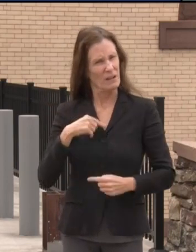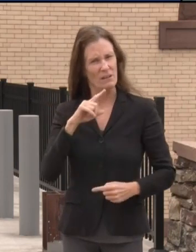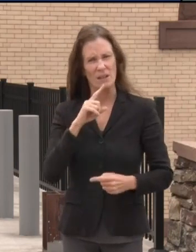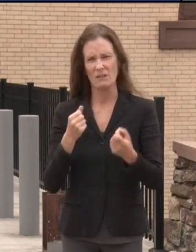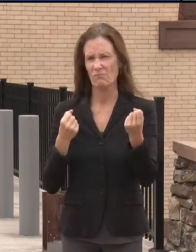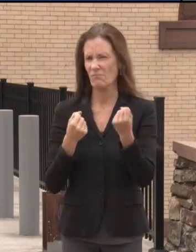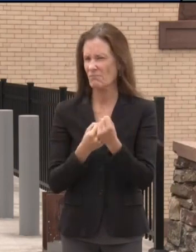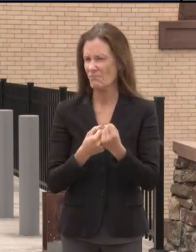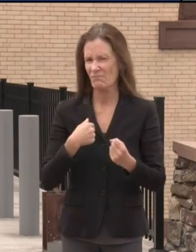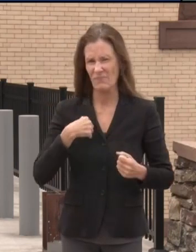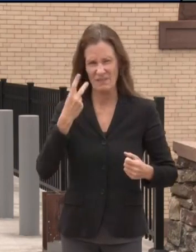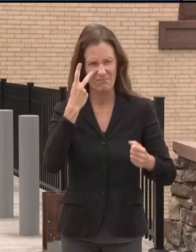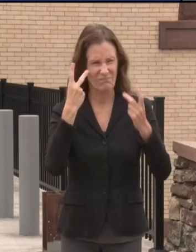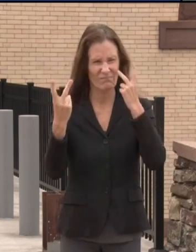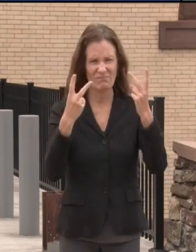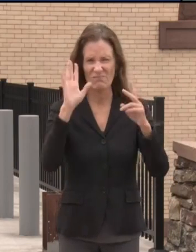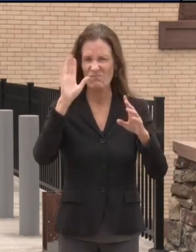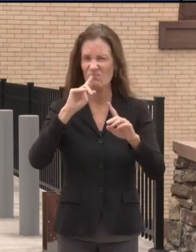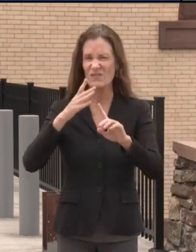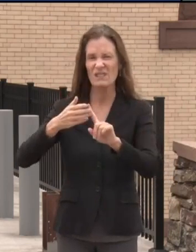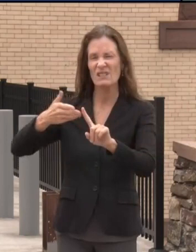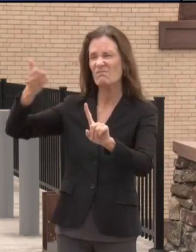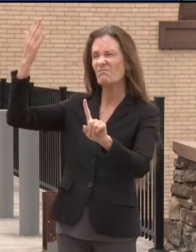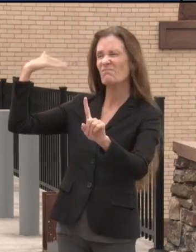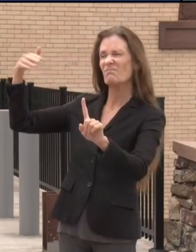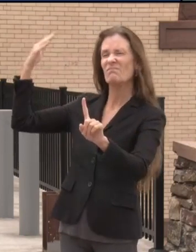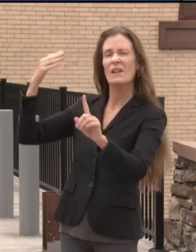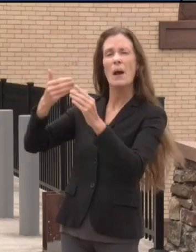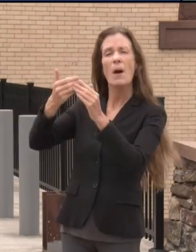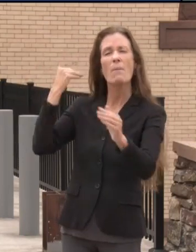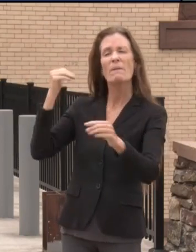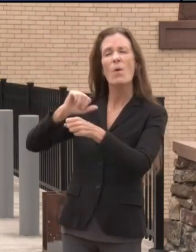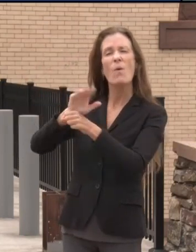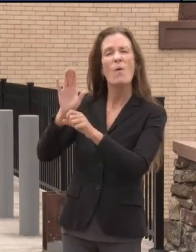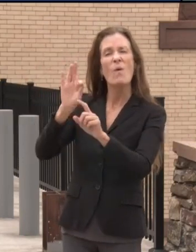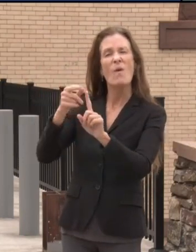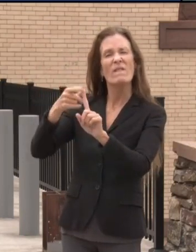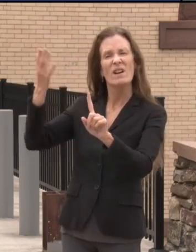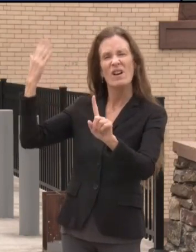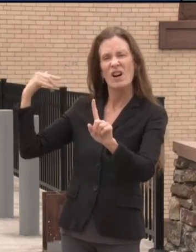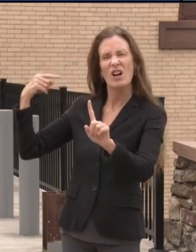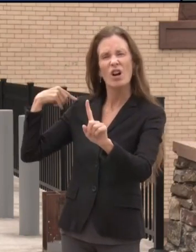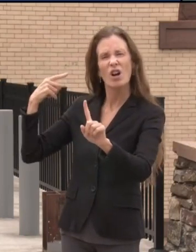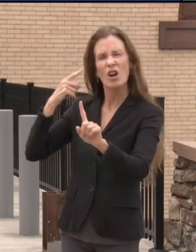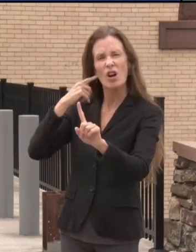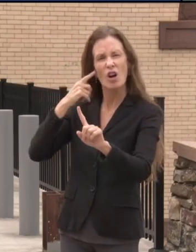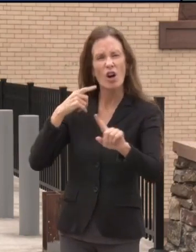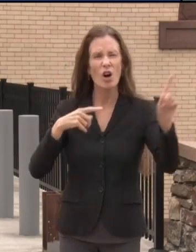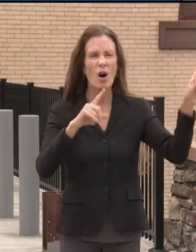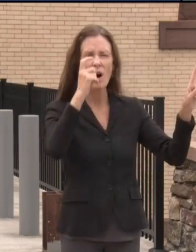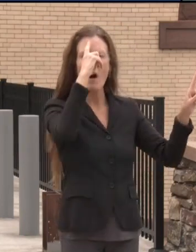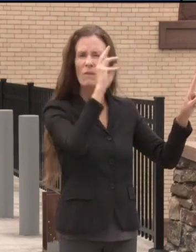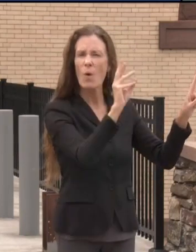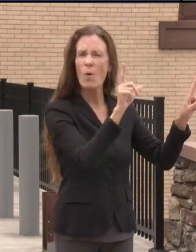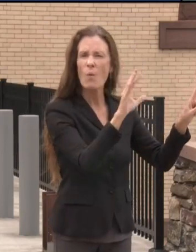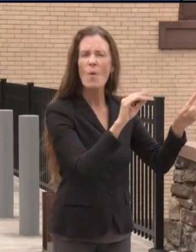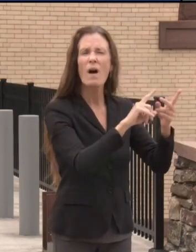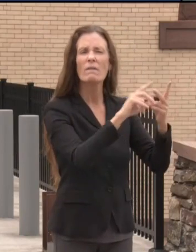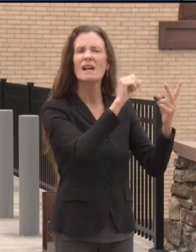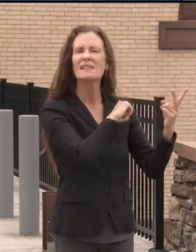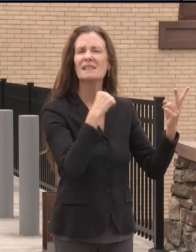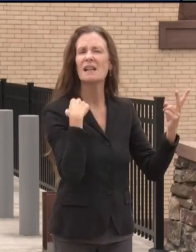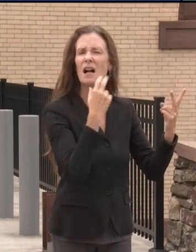even before the COVID crisis, and as you've heard Governor Wolf and my colleague Senator Hughes say, more than 80% of